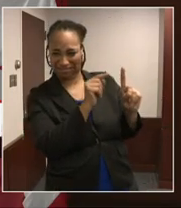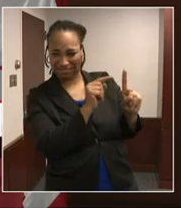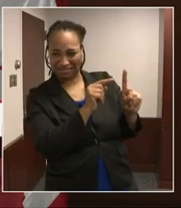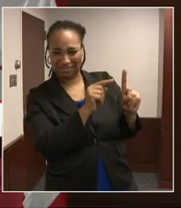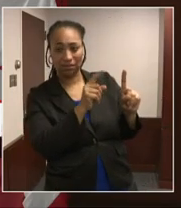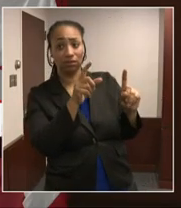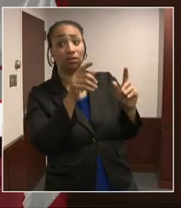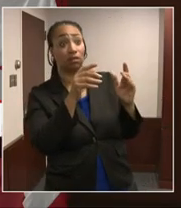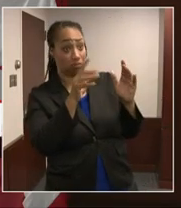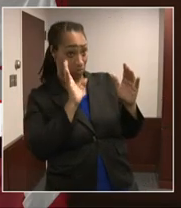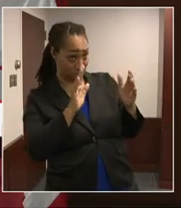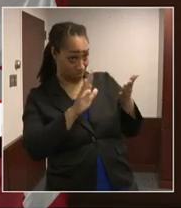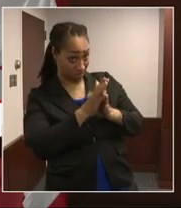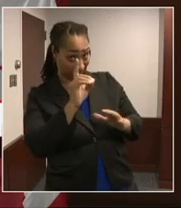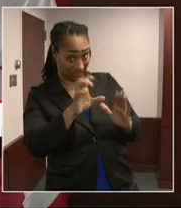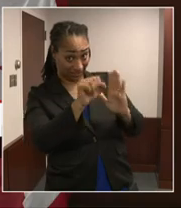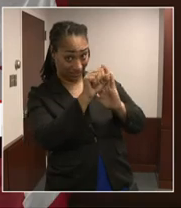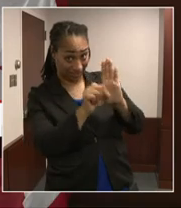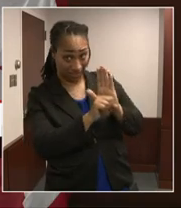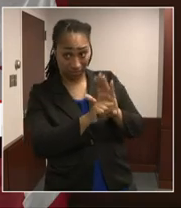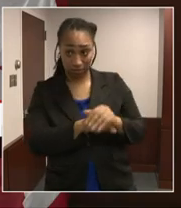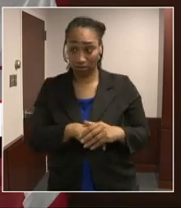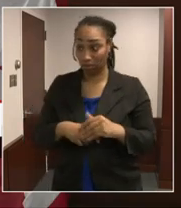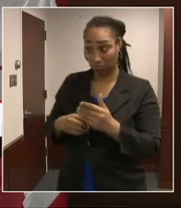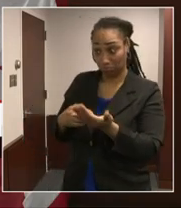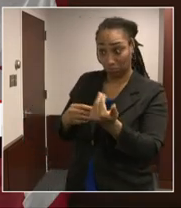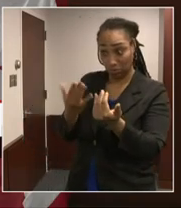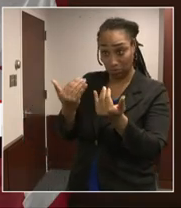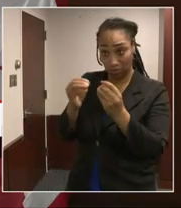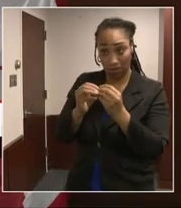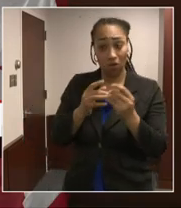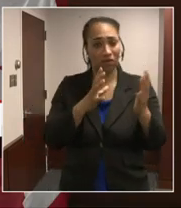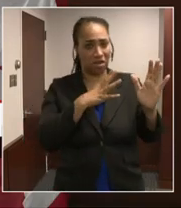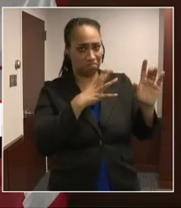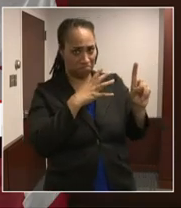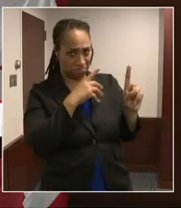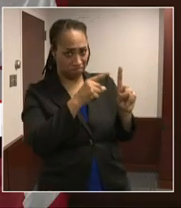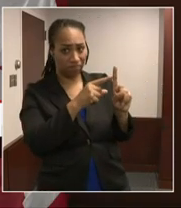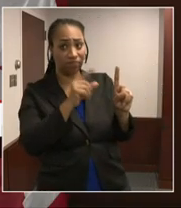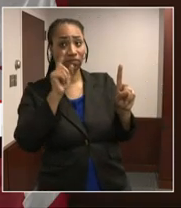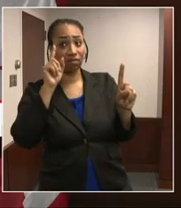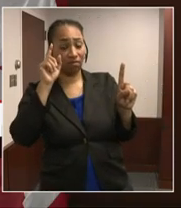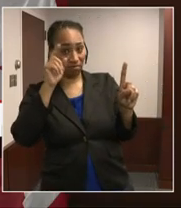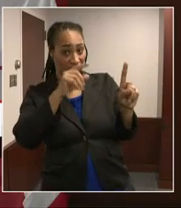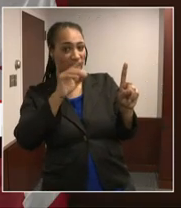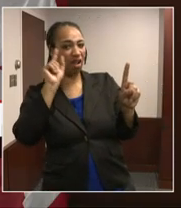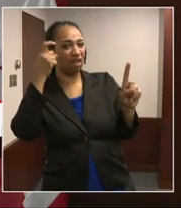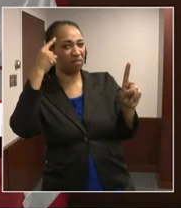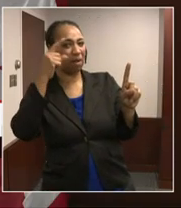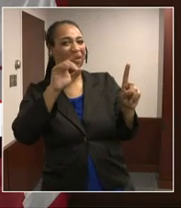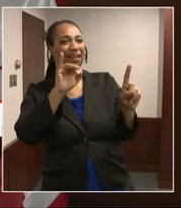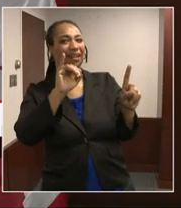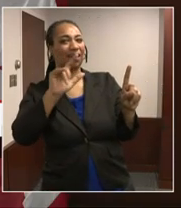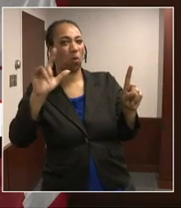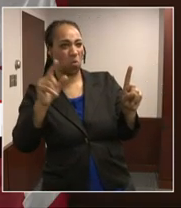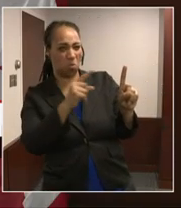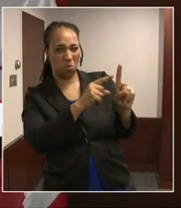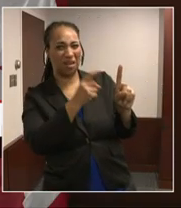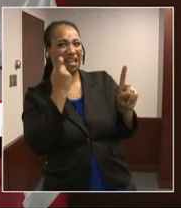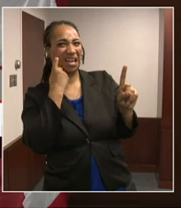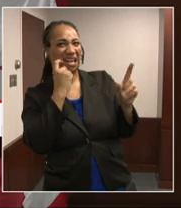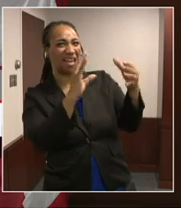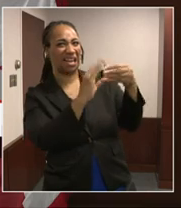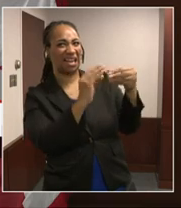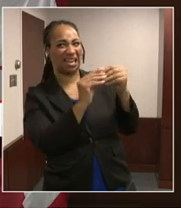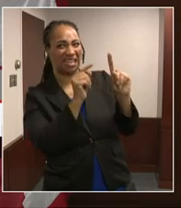just heard the governor of Illinois have some very stern words about the president, comparing this to the Holocaust